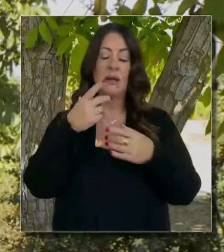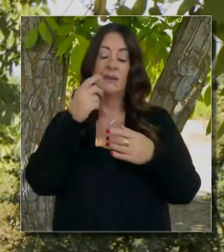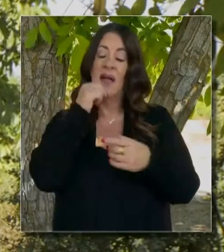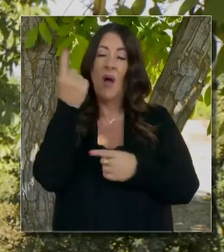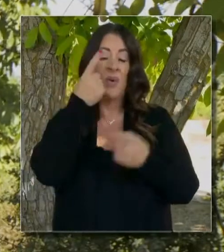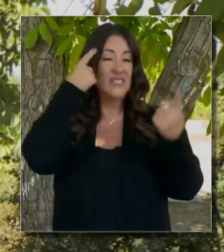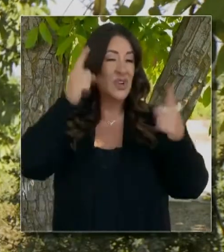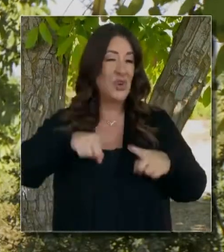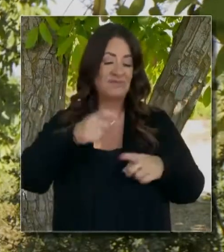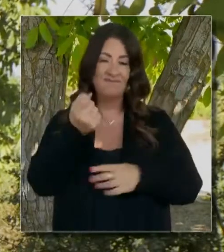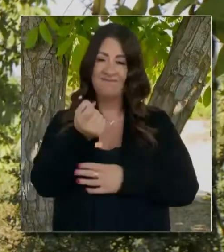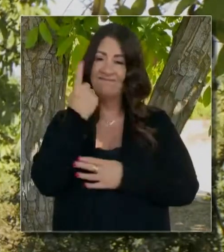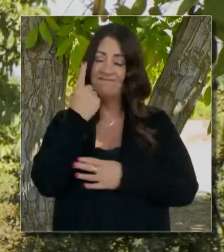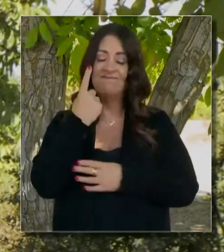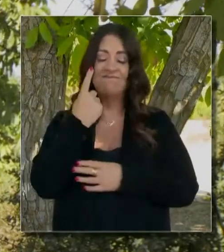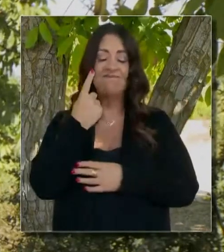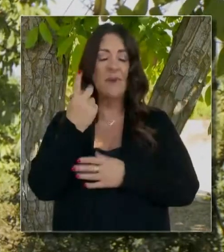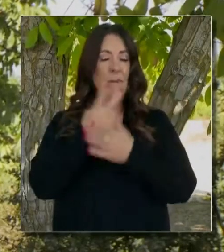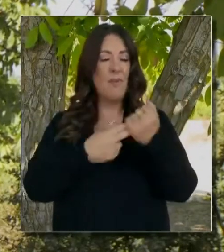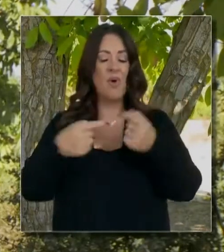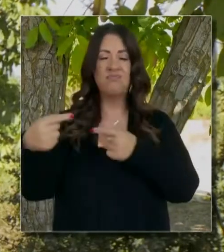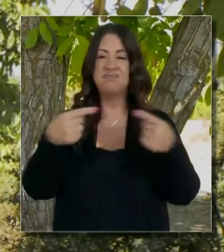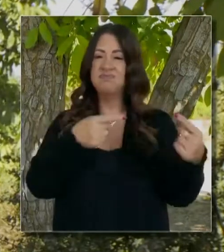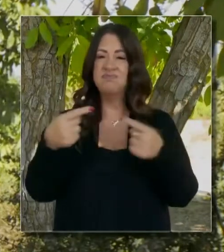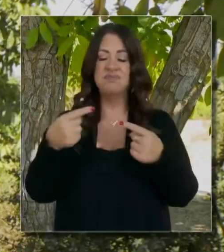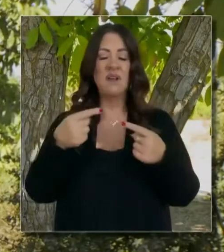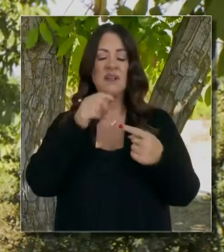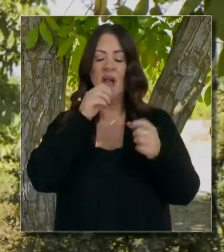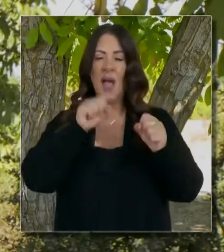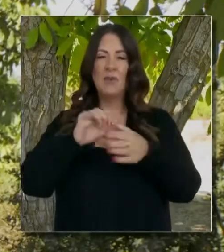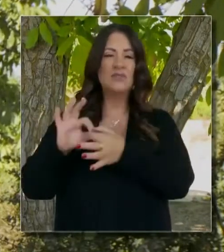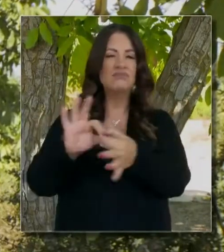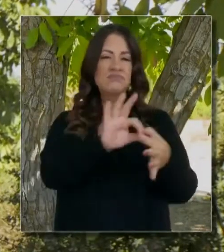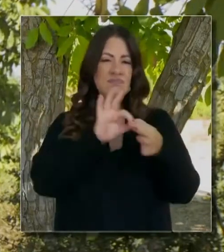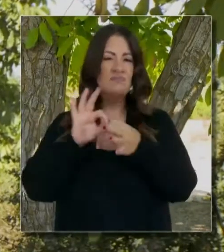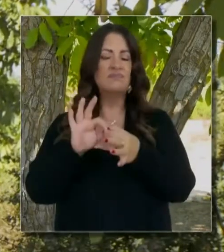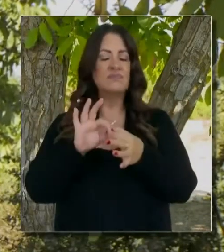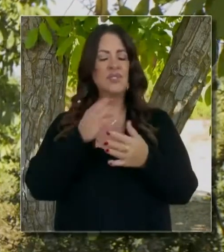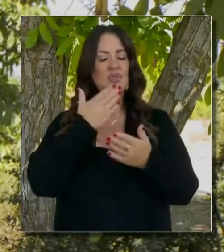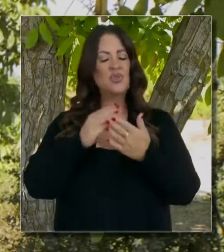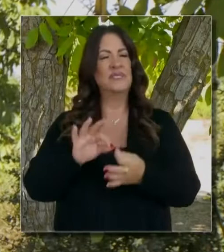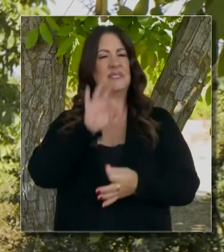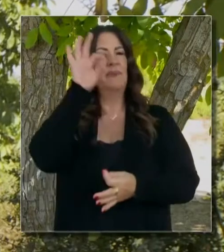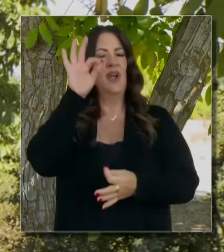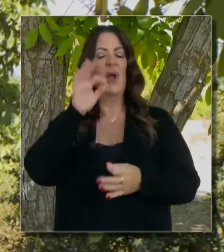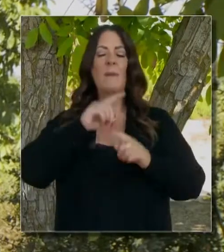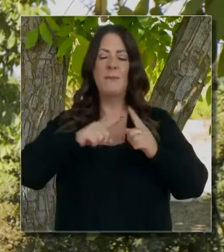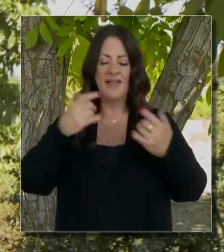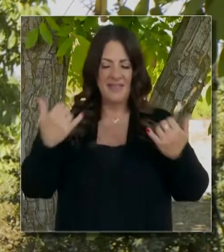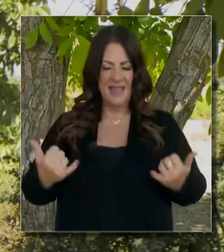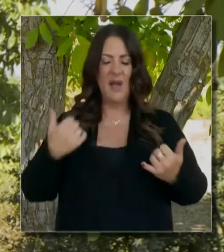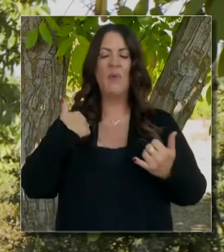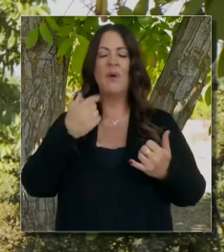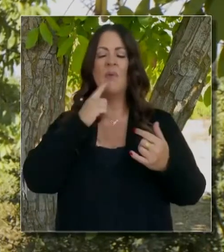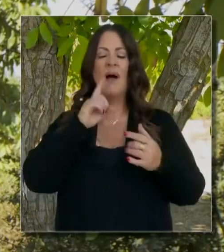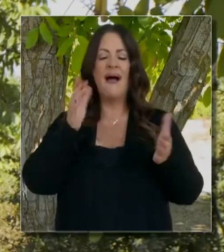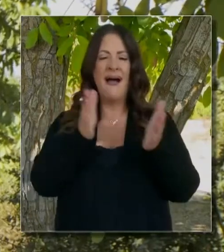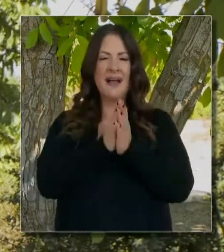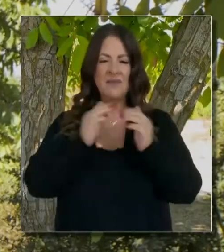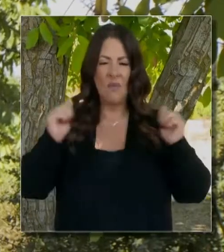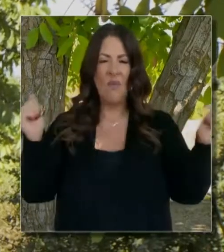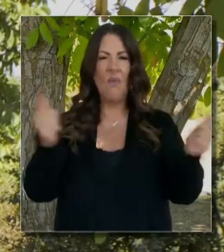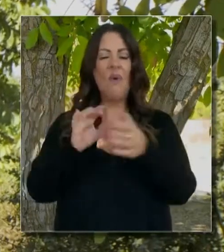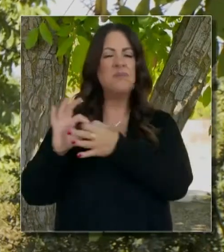eye, that have struggled to work in a collaborative spirit, and to bring those parties together to advance our collective goal